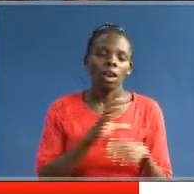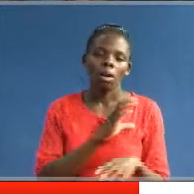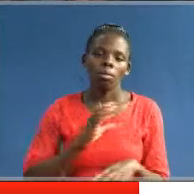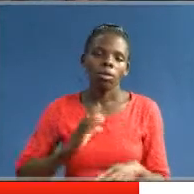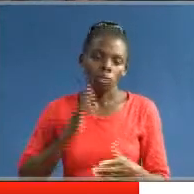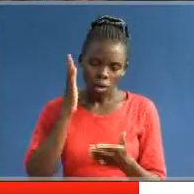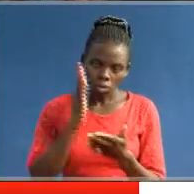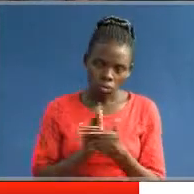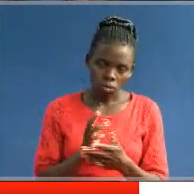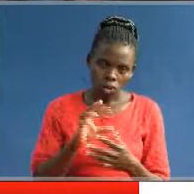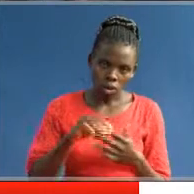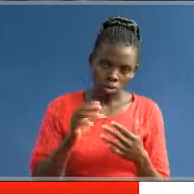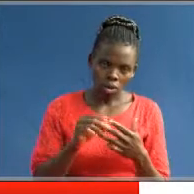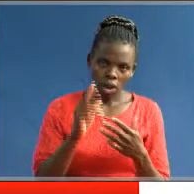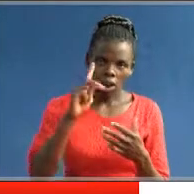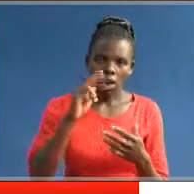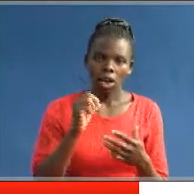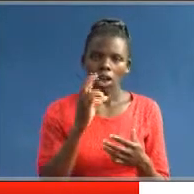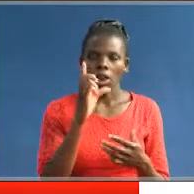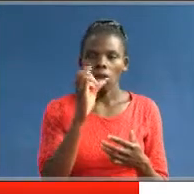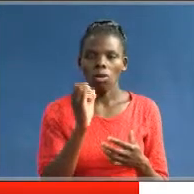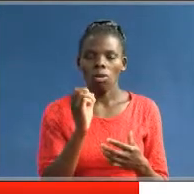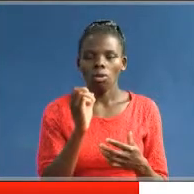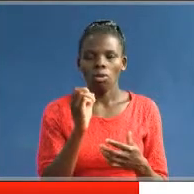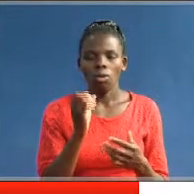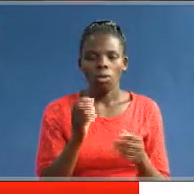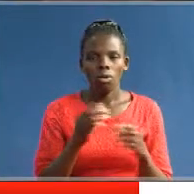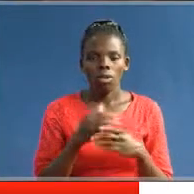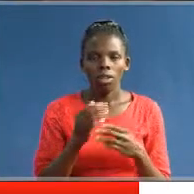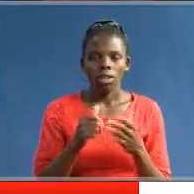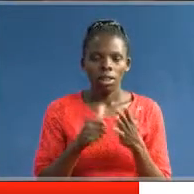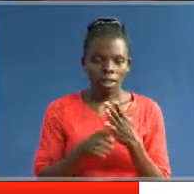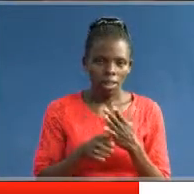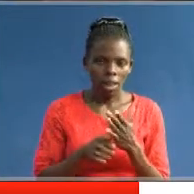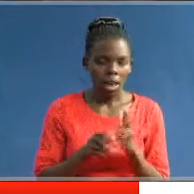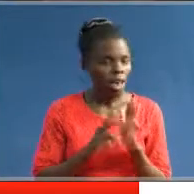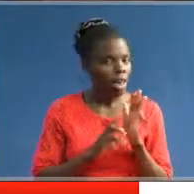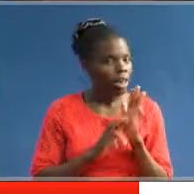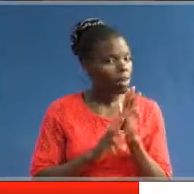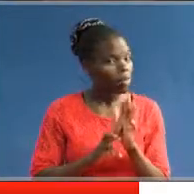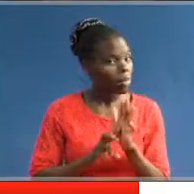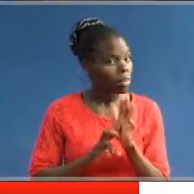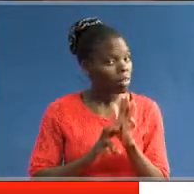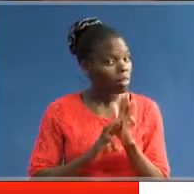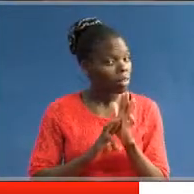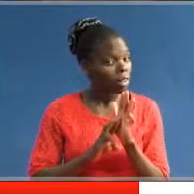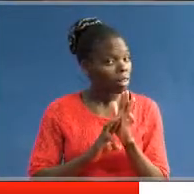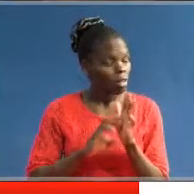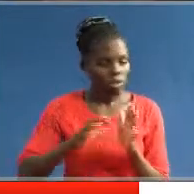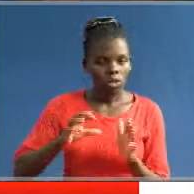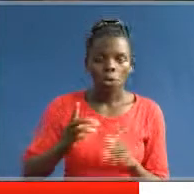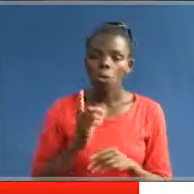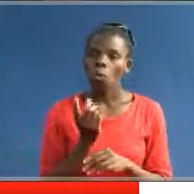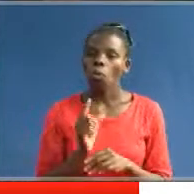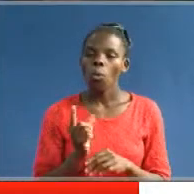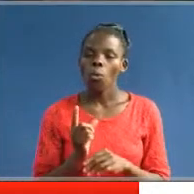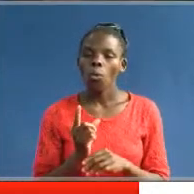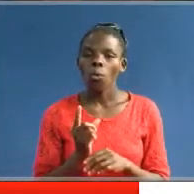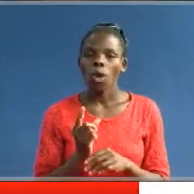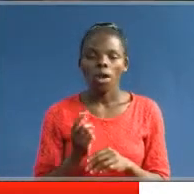to approve the nomination of Galgalo over that letter. I represent a constituency where Honorable Tia comes